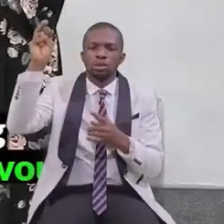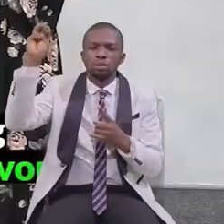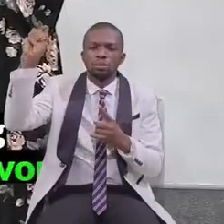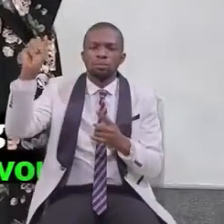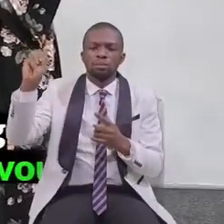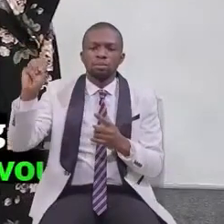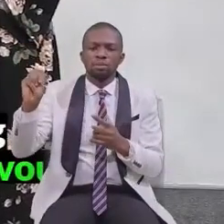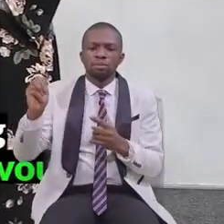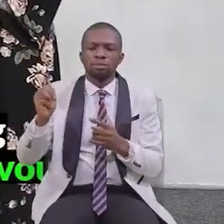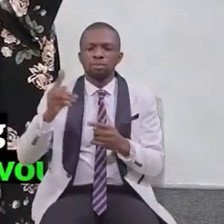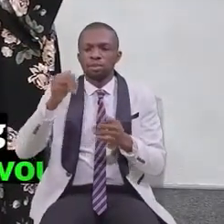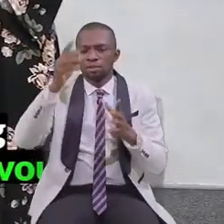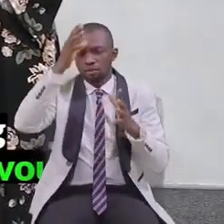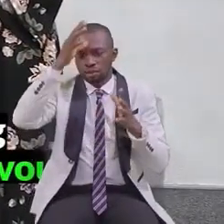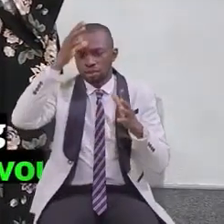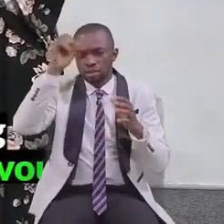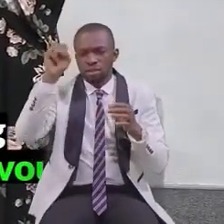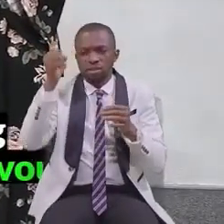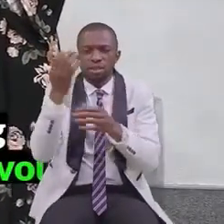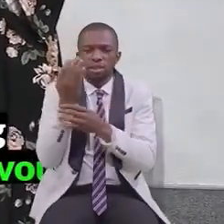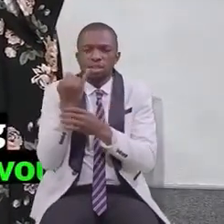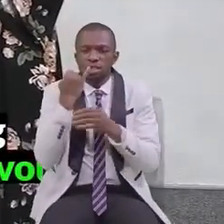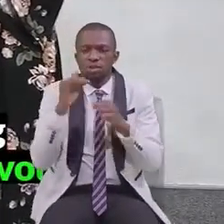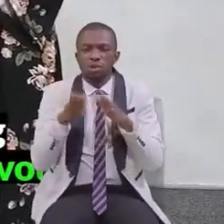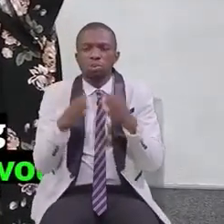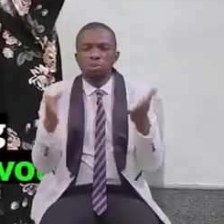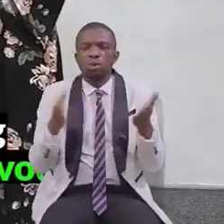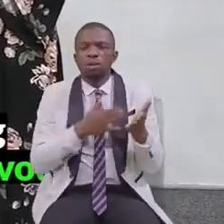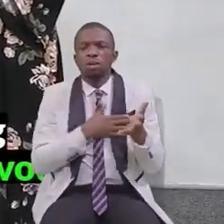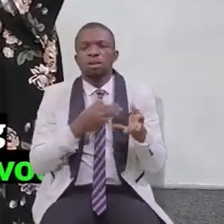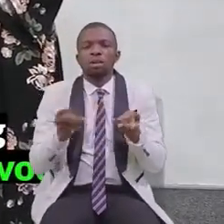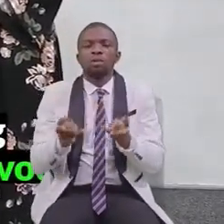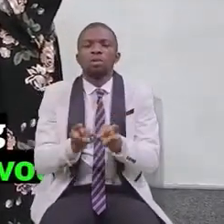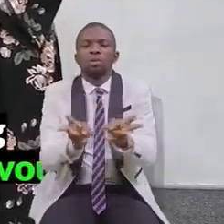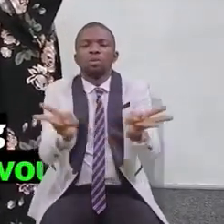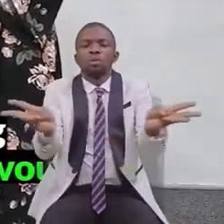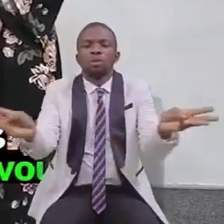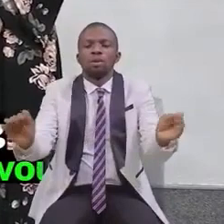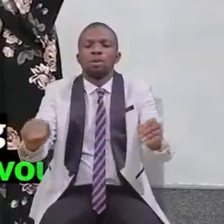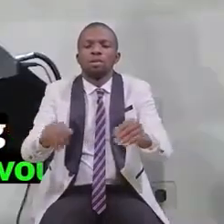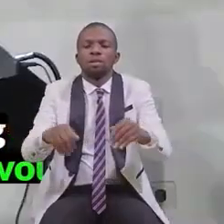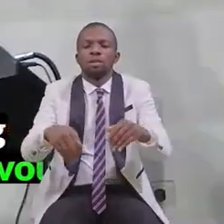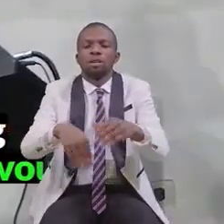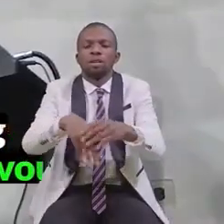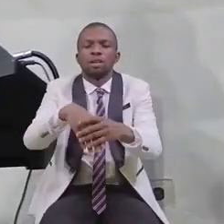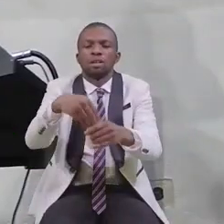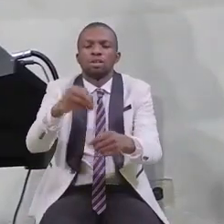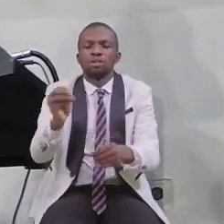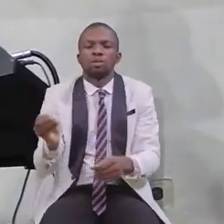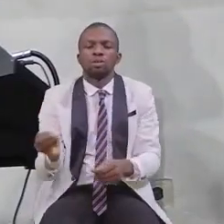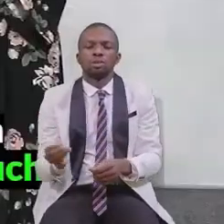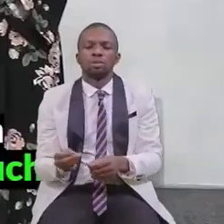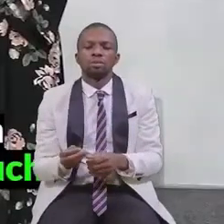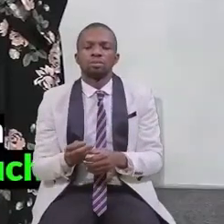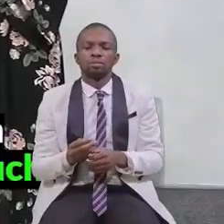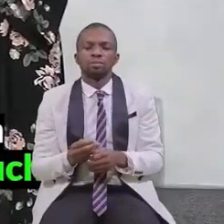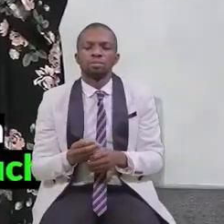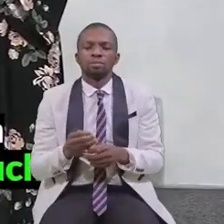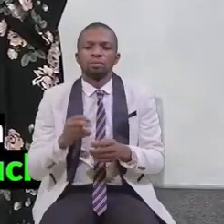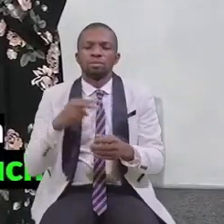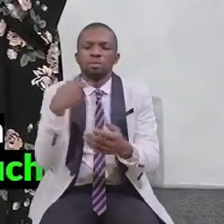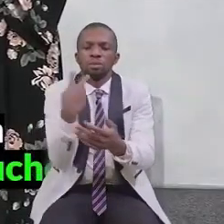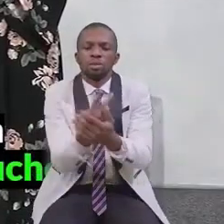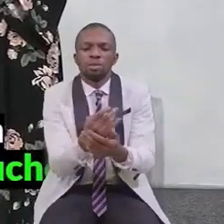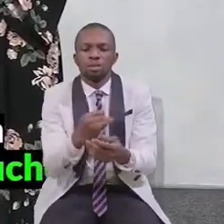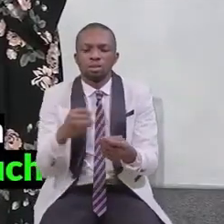Him. The Father's hand is open and extended, reaching